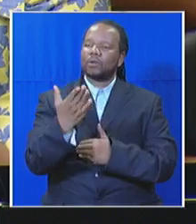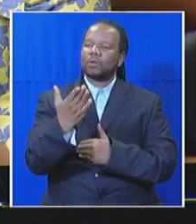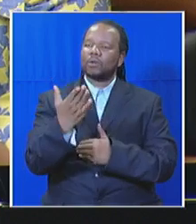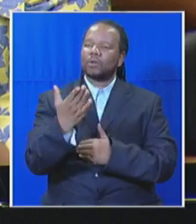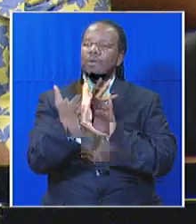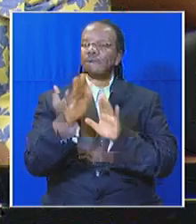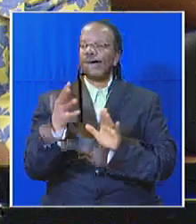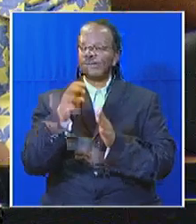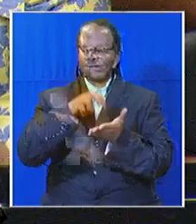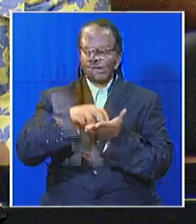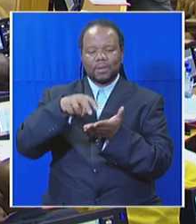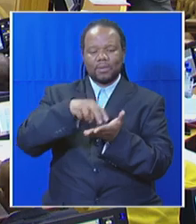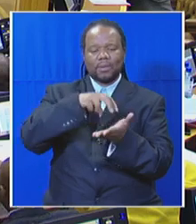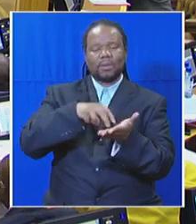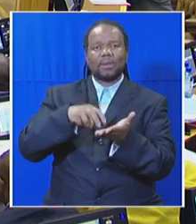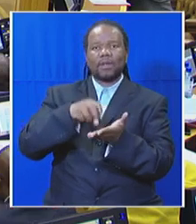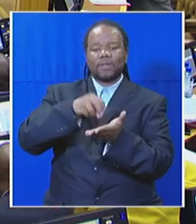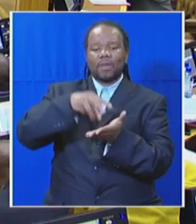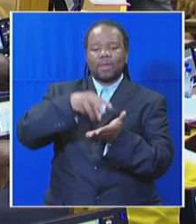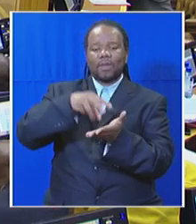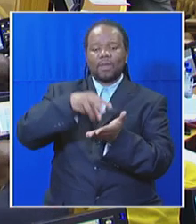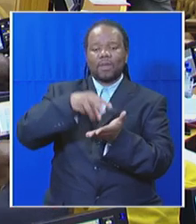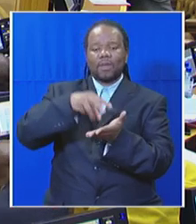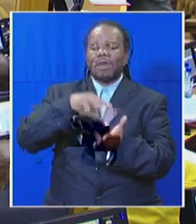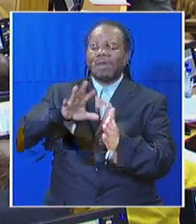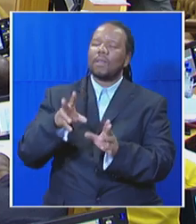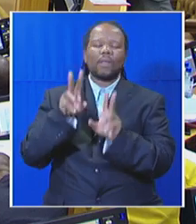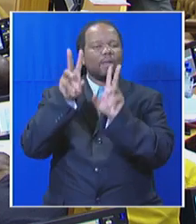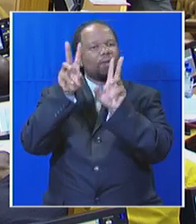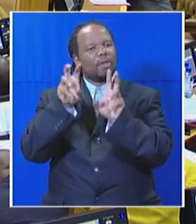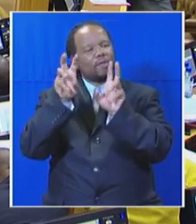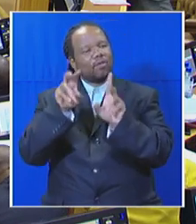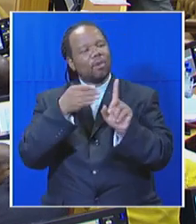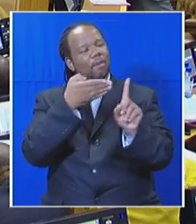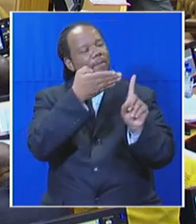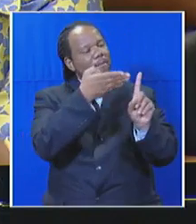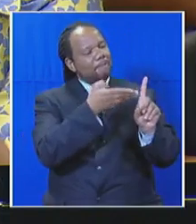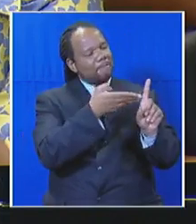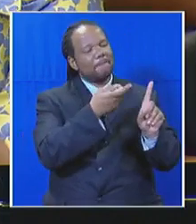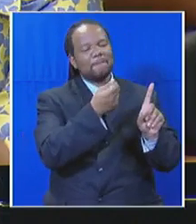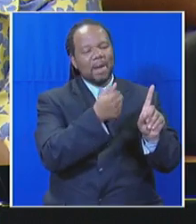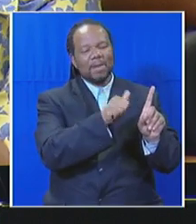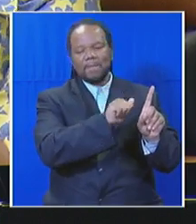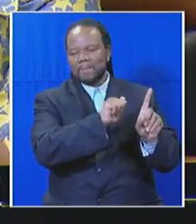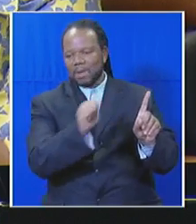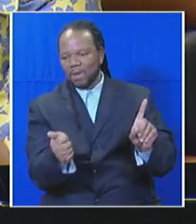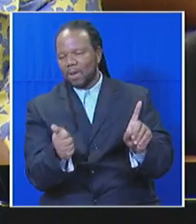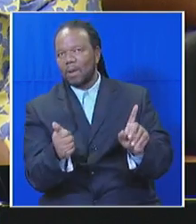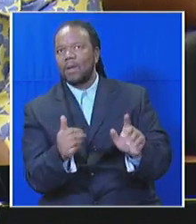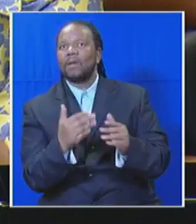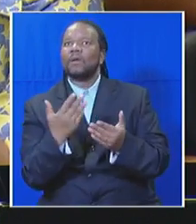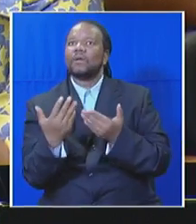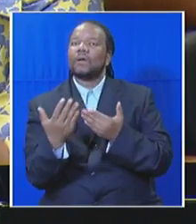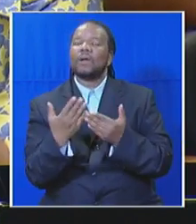and matter raised. Honorable here. Mukause, And must take your respond seat. to that. Honorable When Mukause, is the president take paying